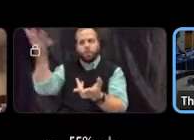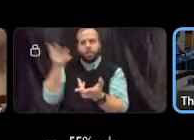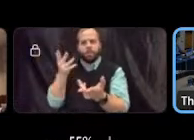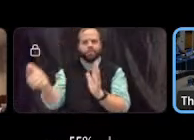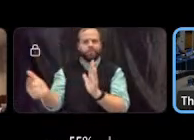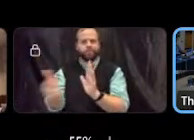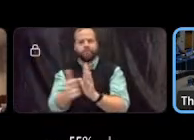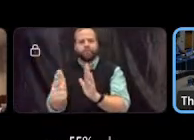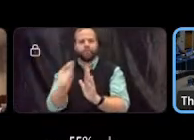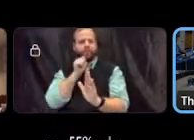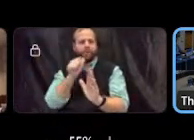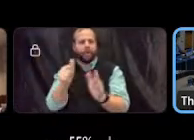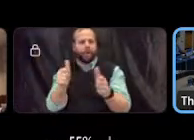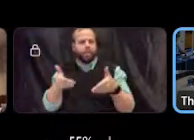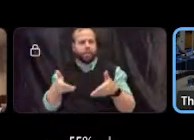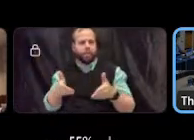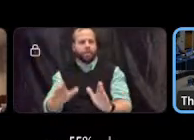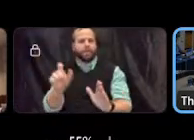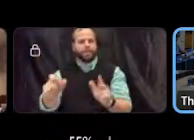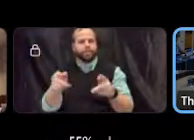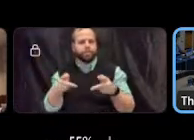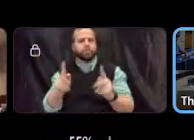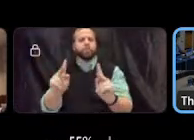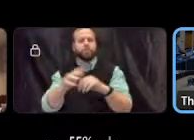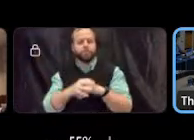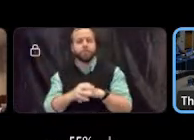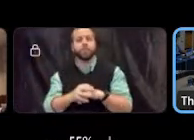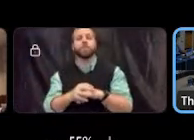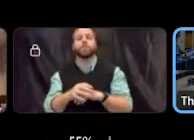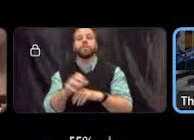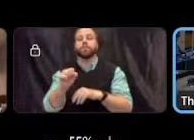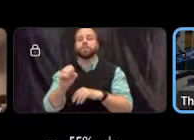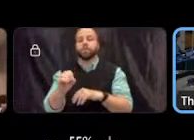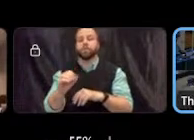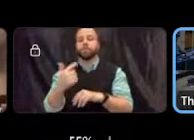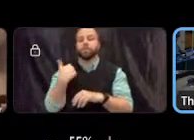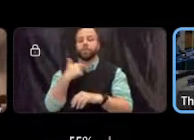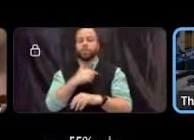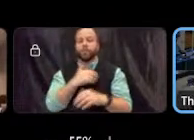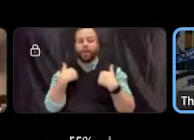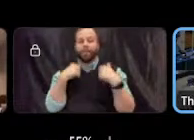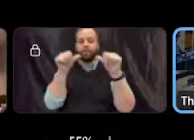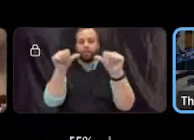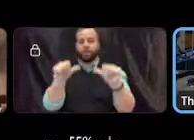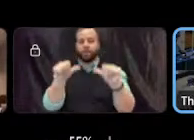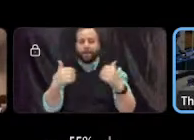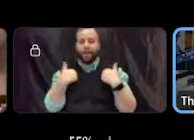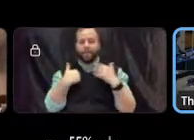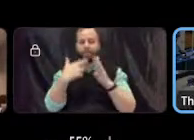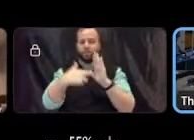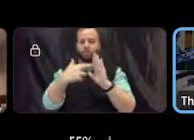permit. So there is an Airbnb posting that has all of the house rules on it.